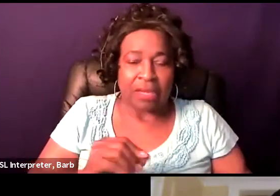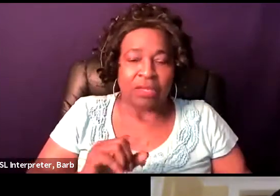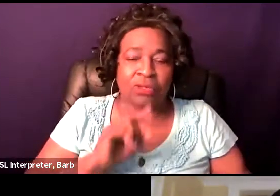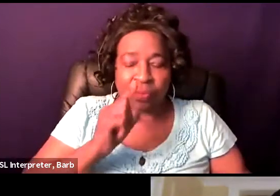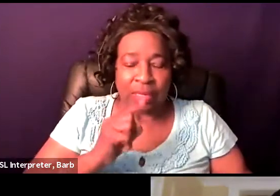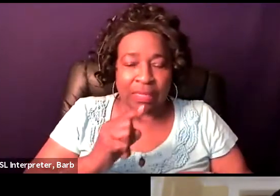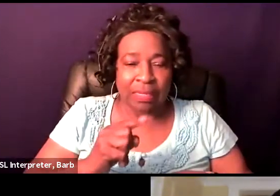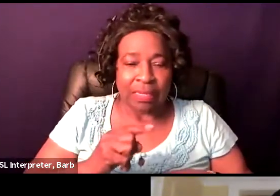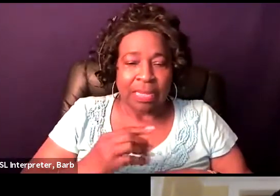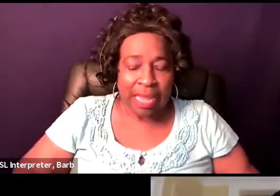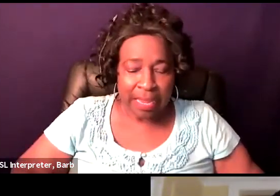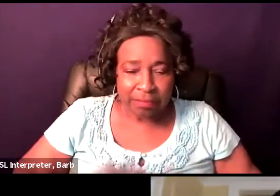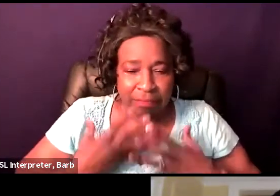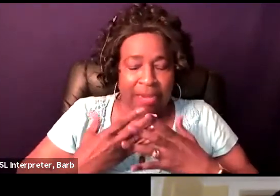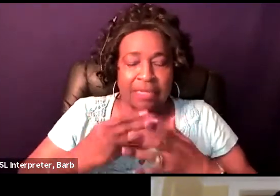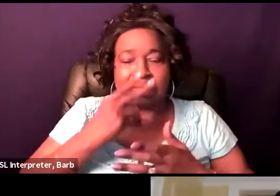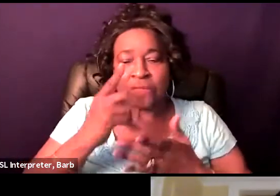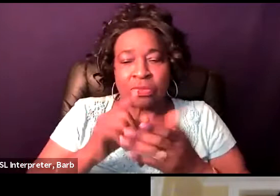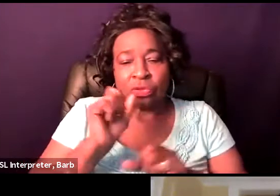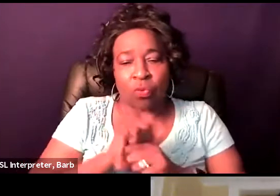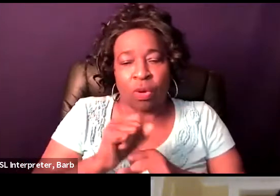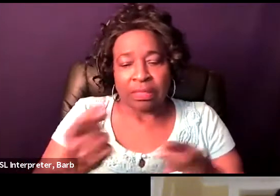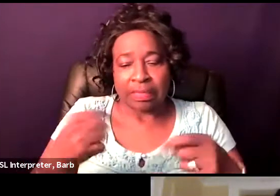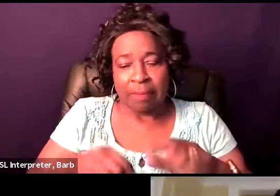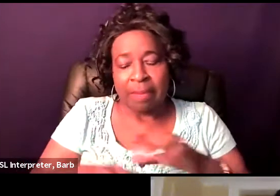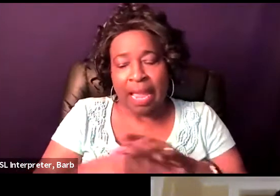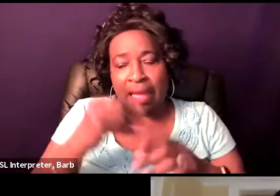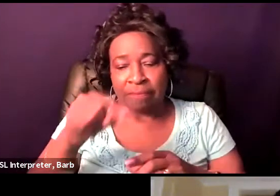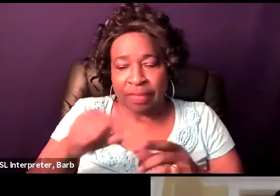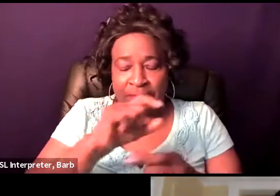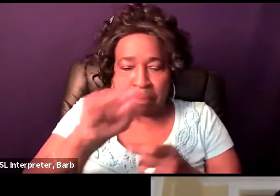kind of work that's coming out of